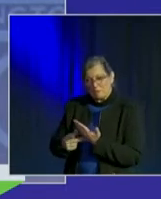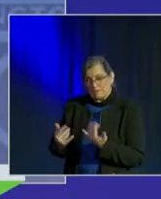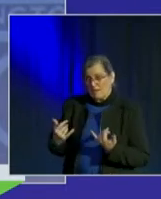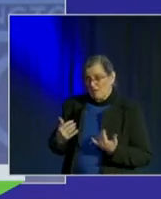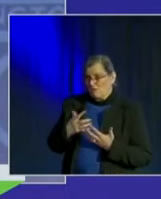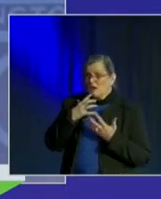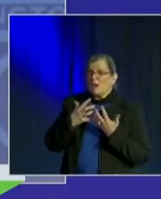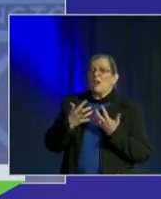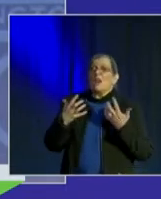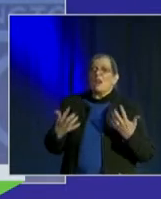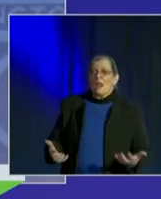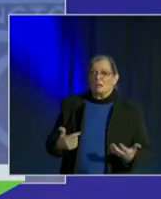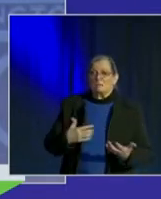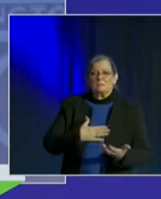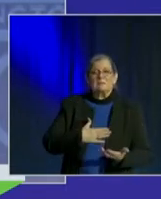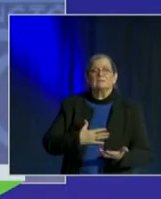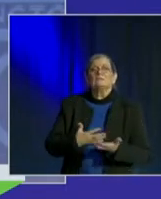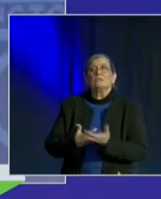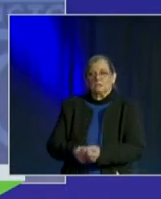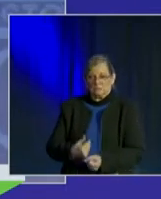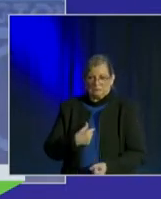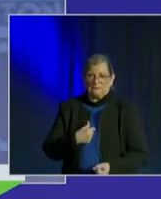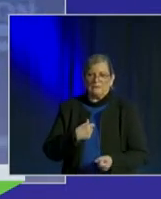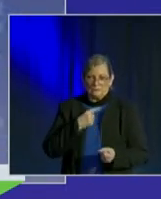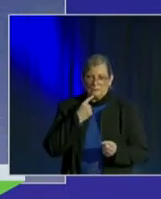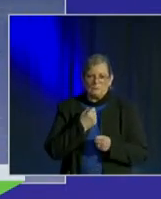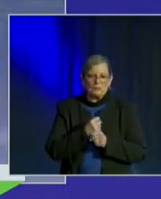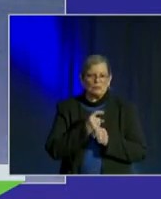more work to do to ensure our kids are safe.